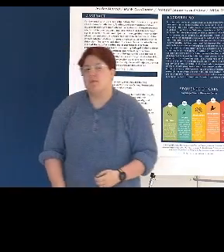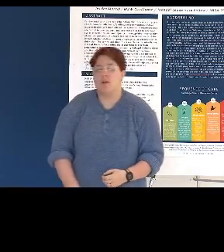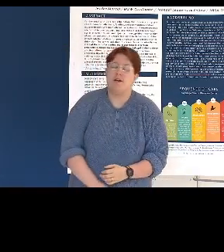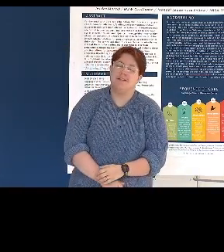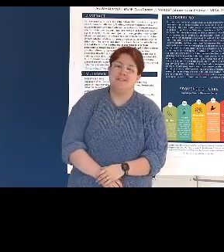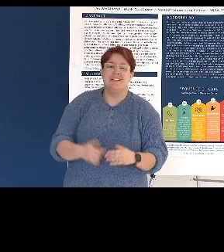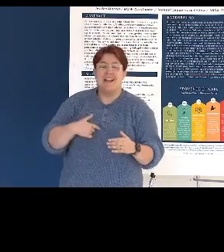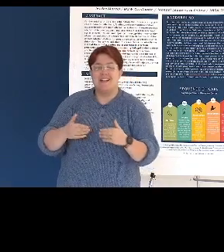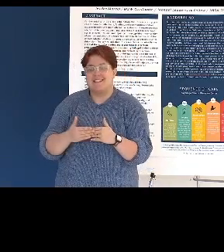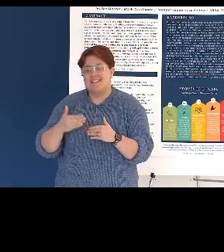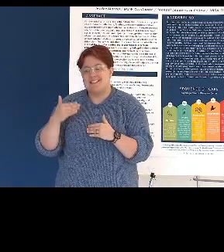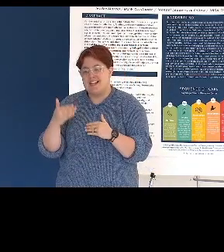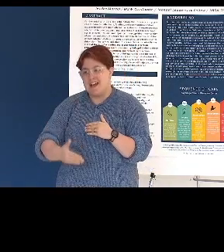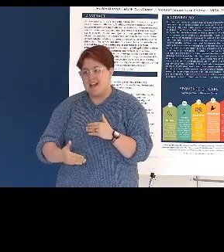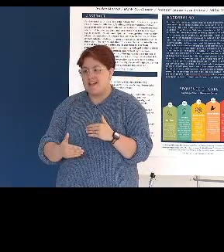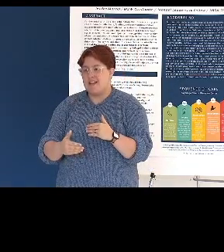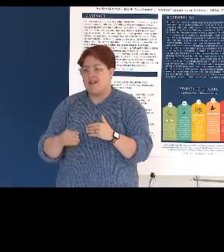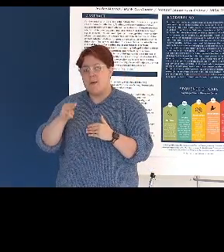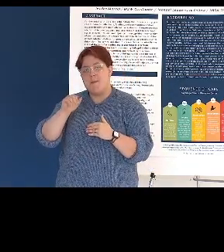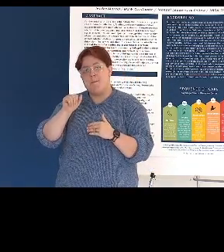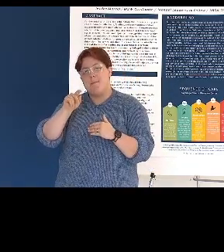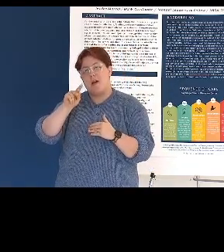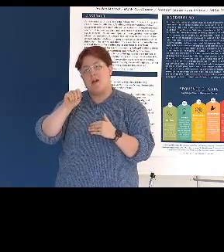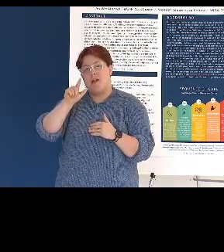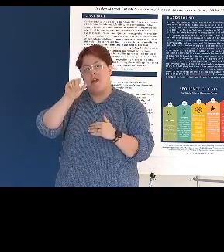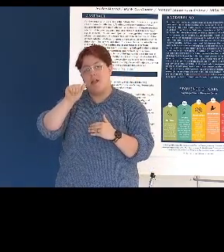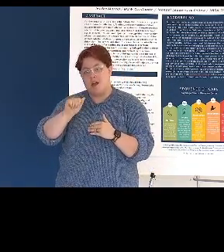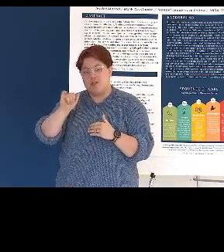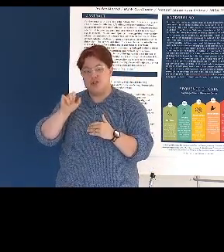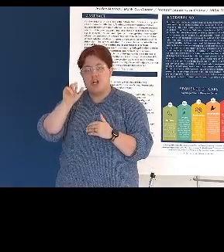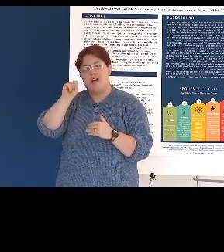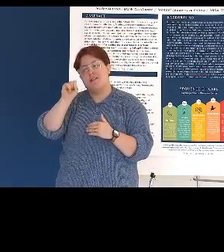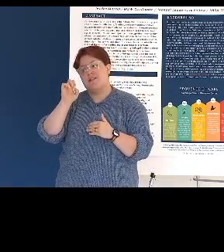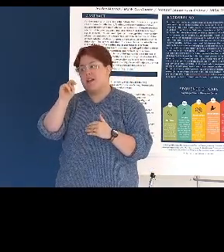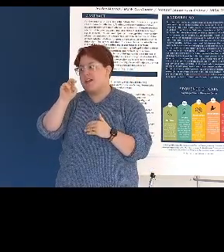And next up is Michaela Jackson Smith.